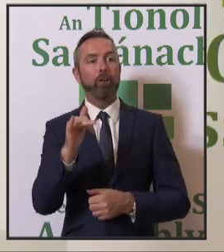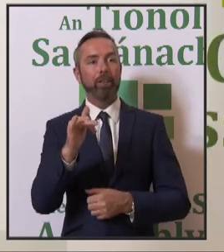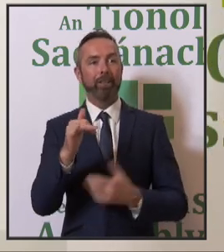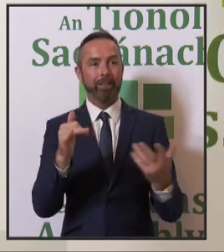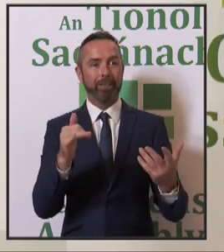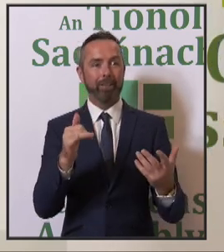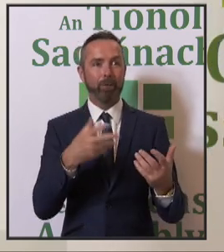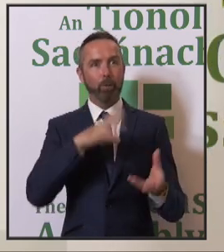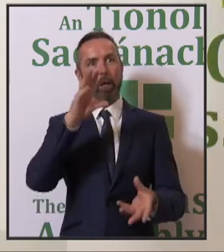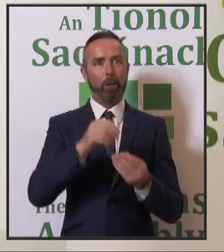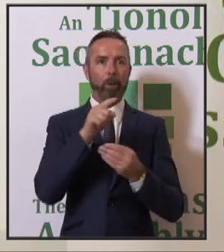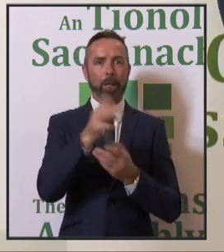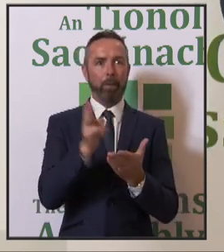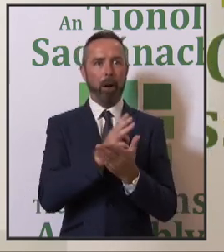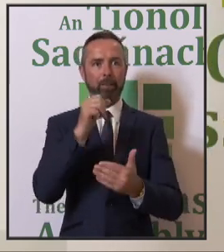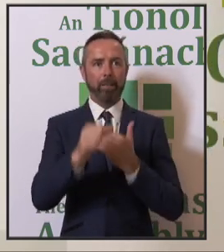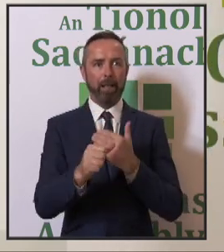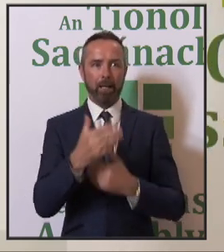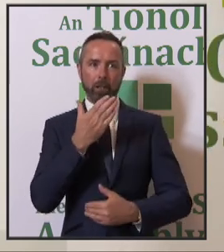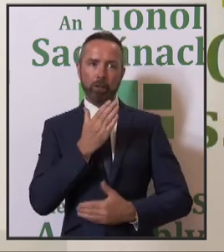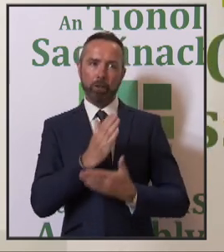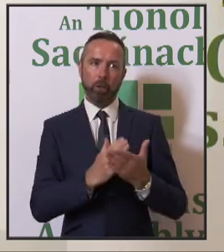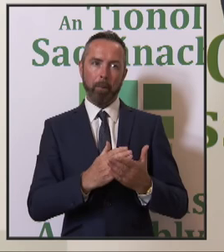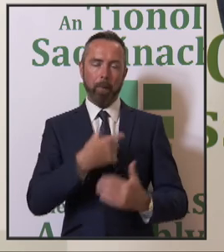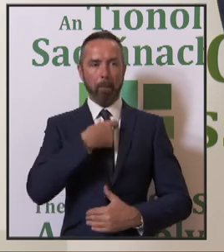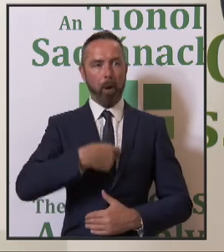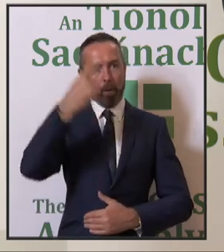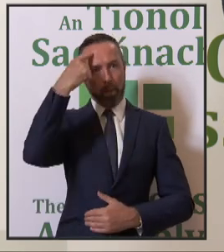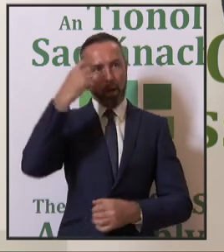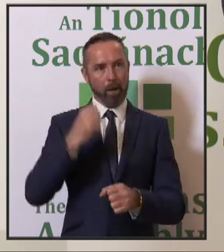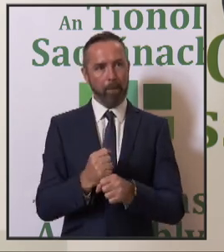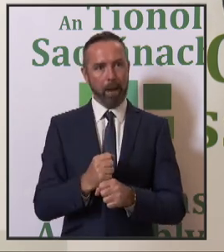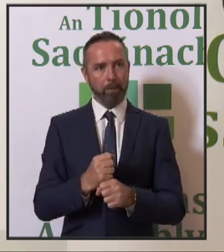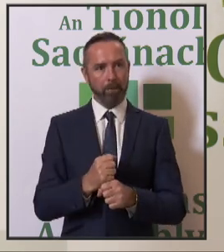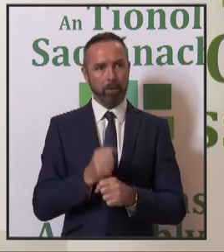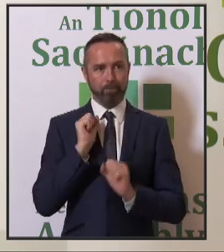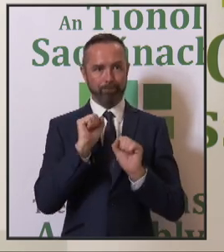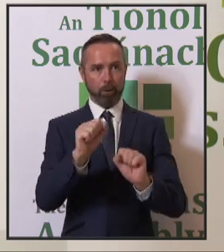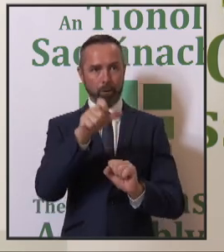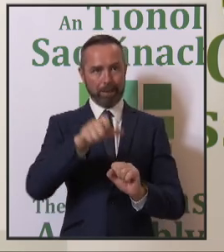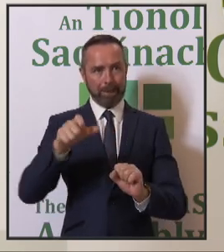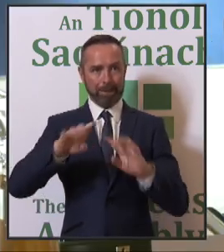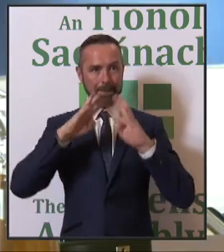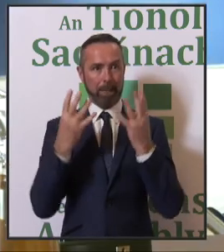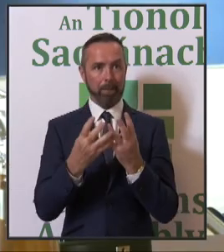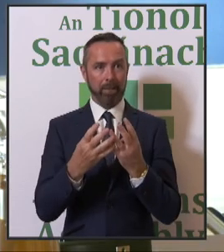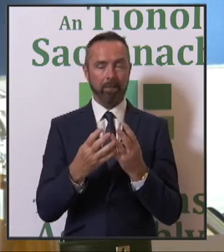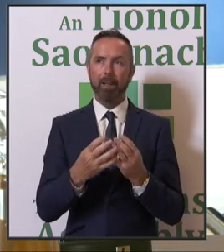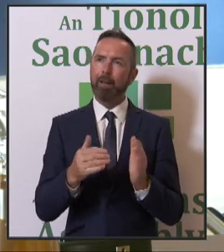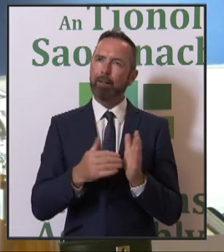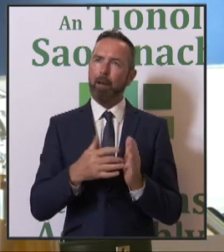this segment to a conclusion, perhaps some personal thoughts about the Citizens' Assembly and you. Yeah, I found